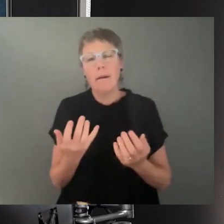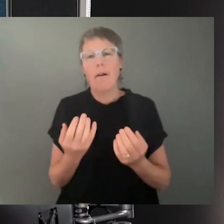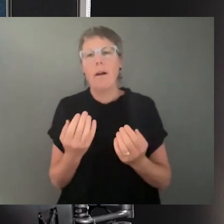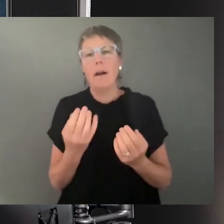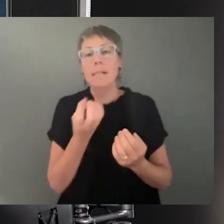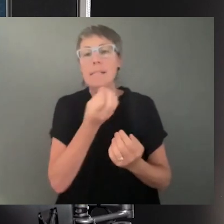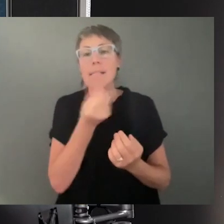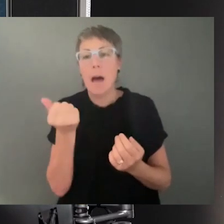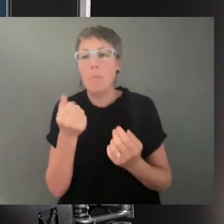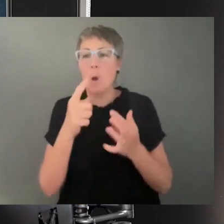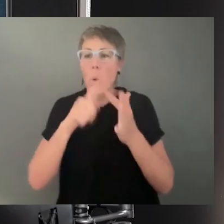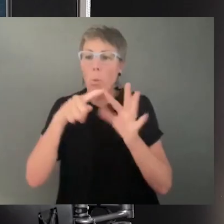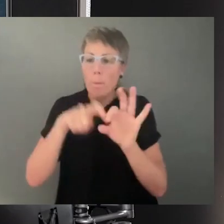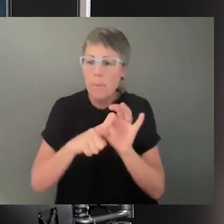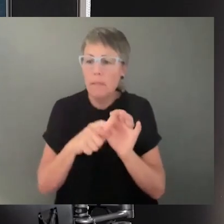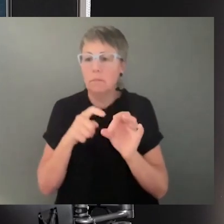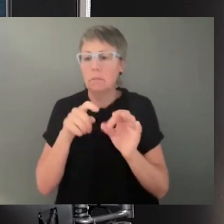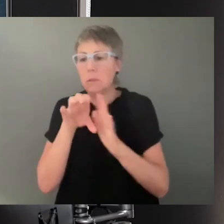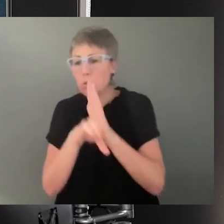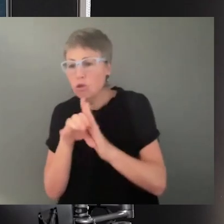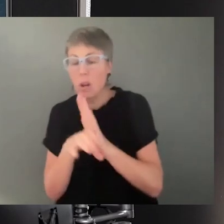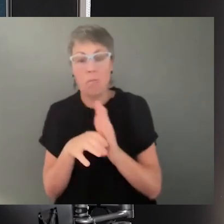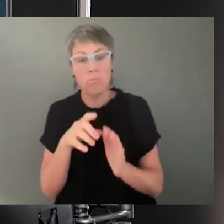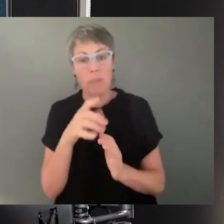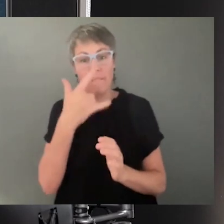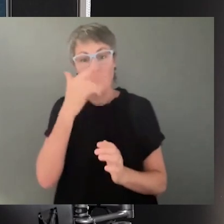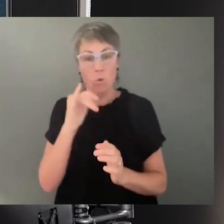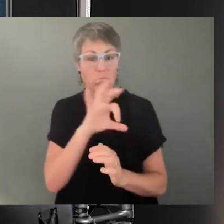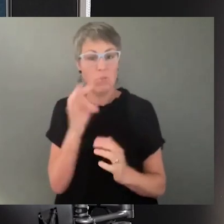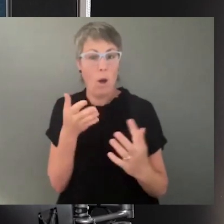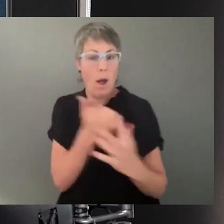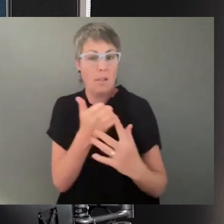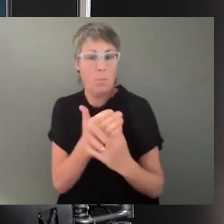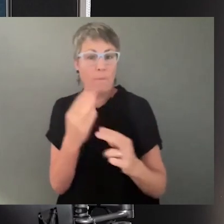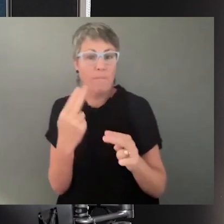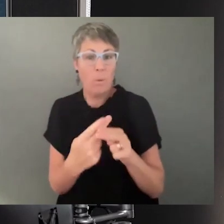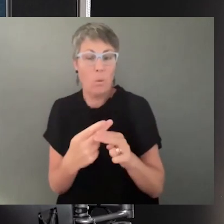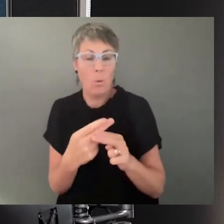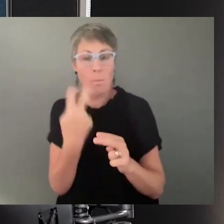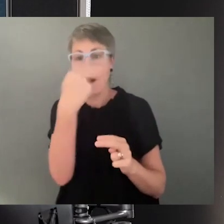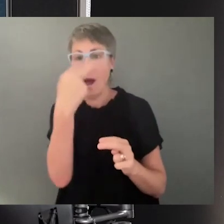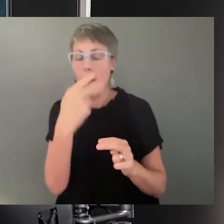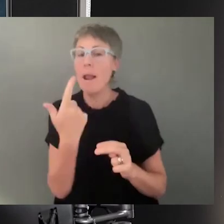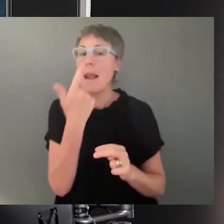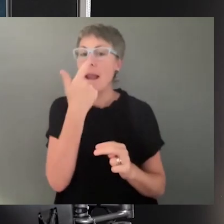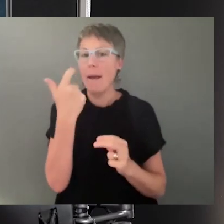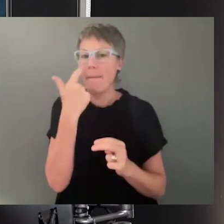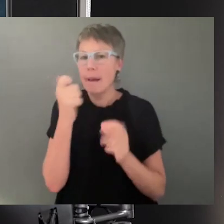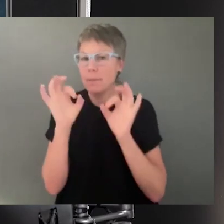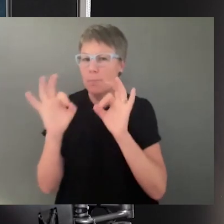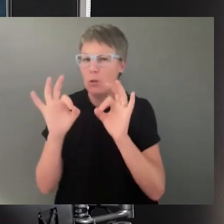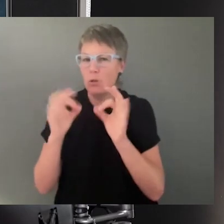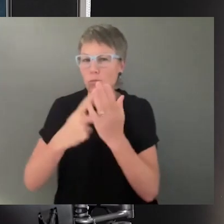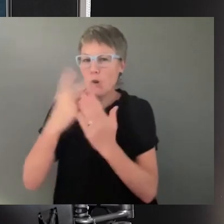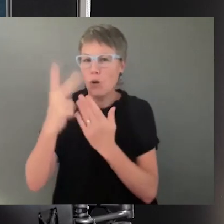my work. But, some of the audio equipment and software is not accessible out there. So the ABC's thankfully found